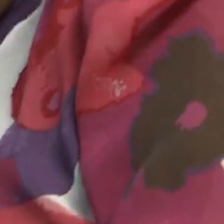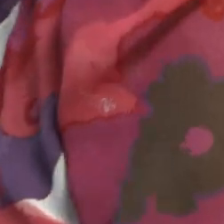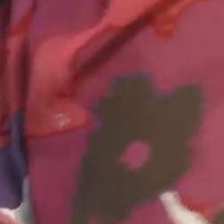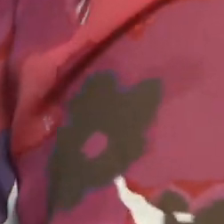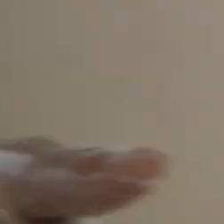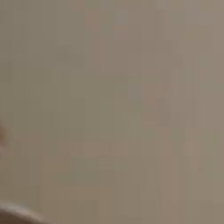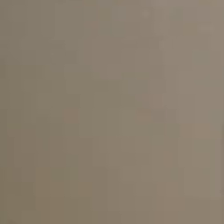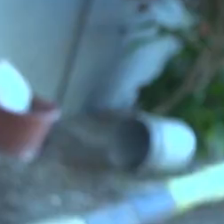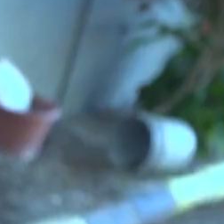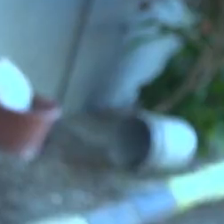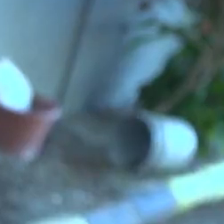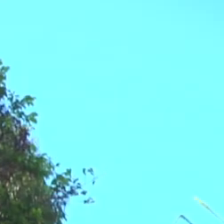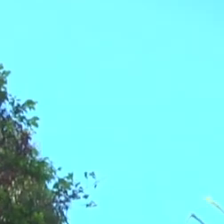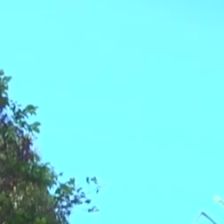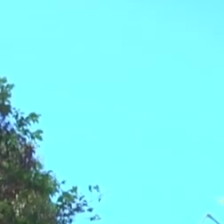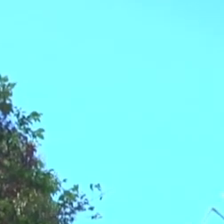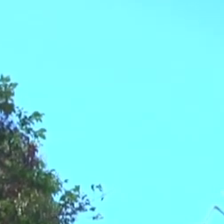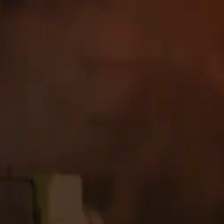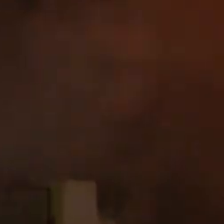about.